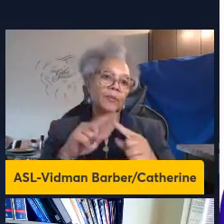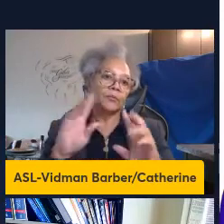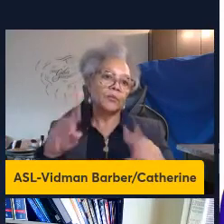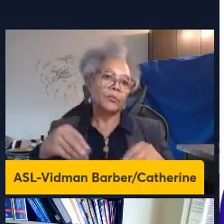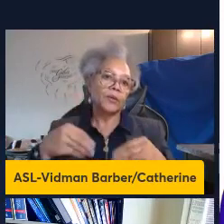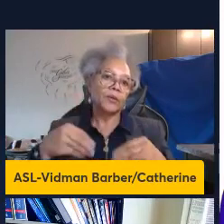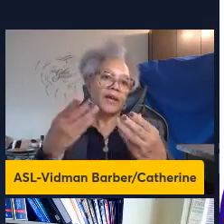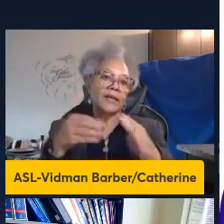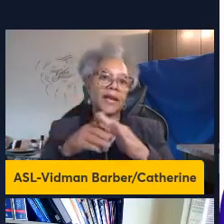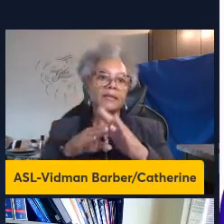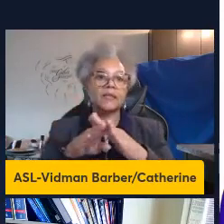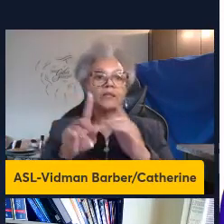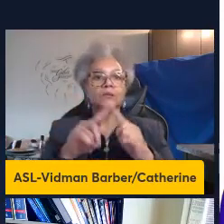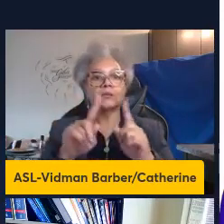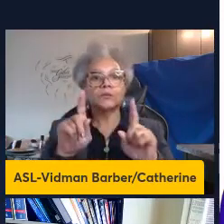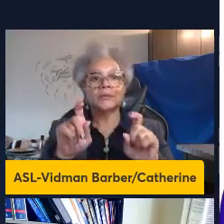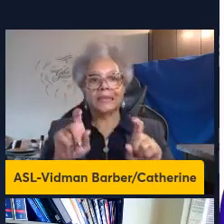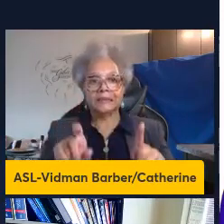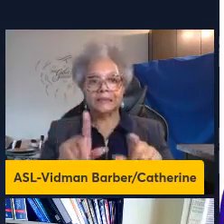to diagnostic testing.